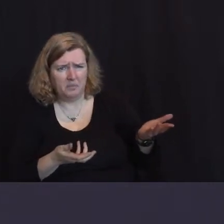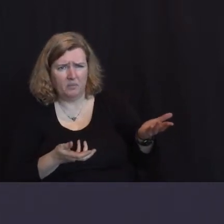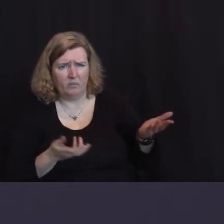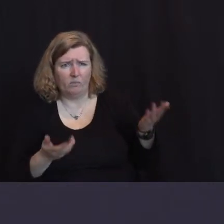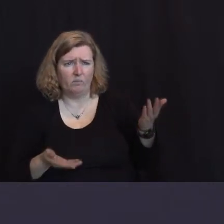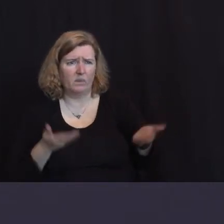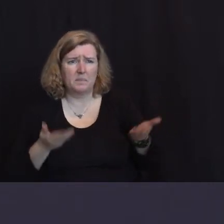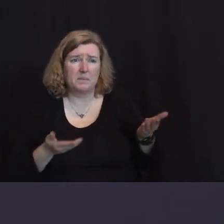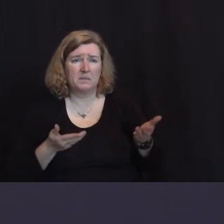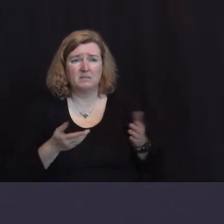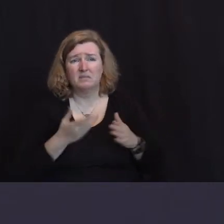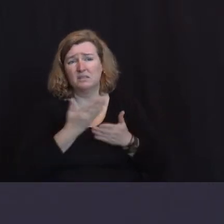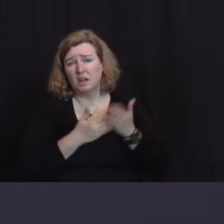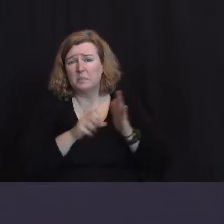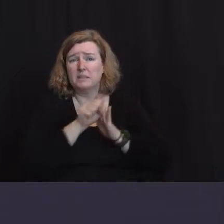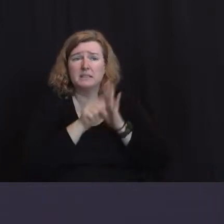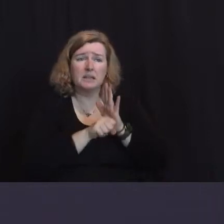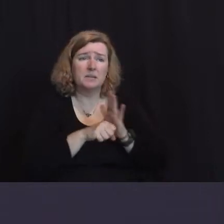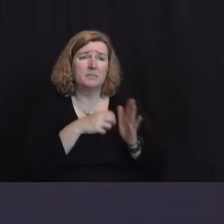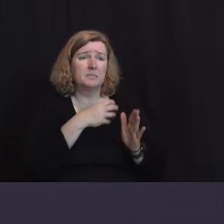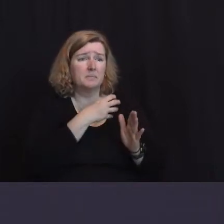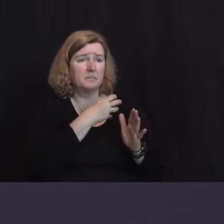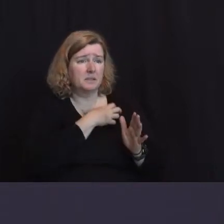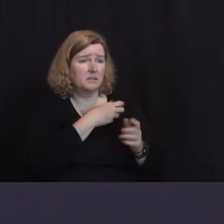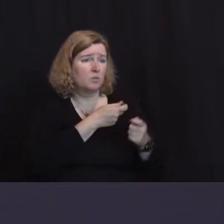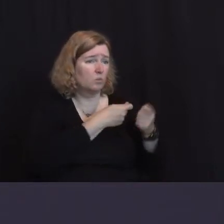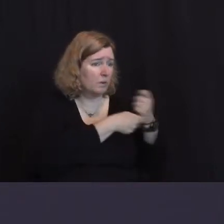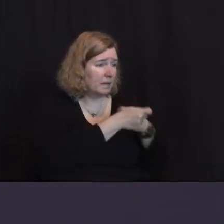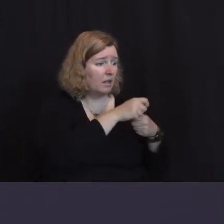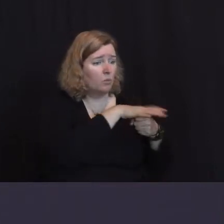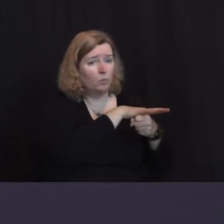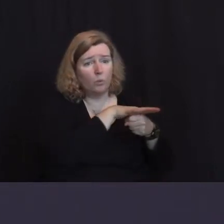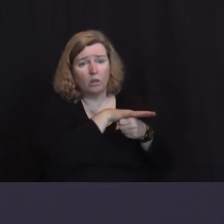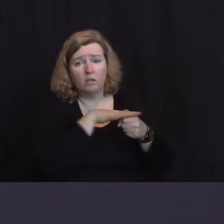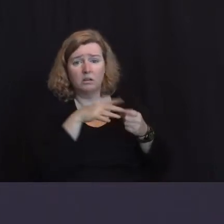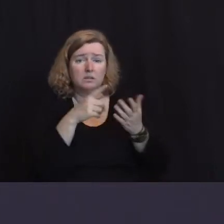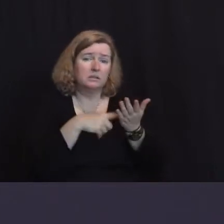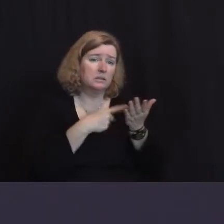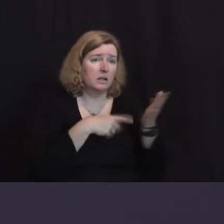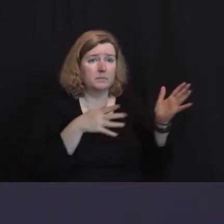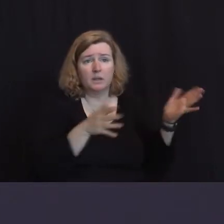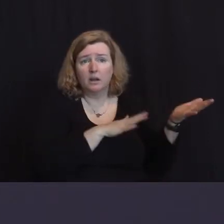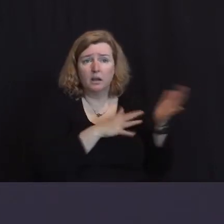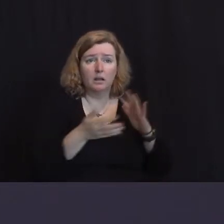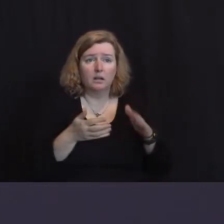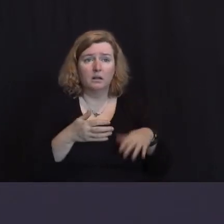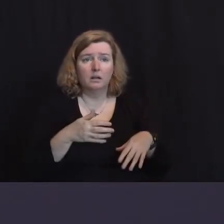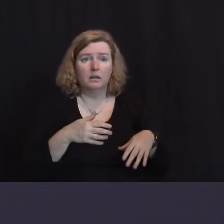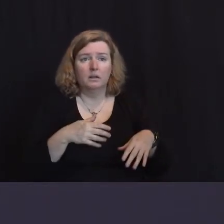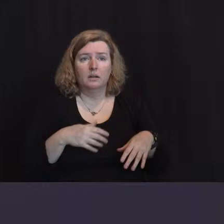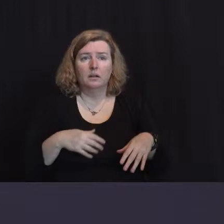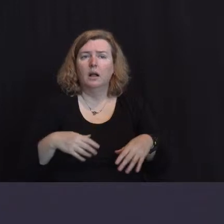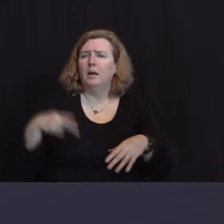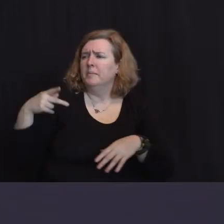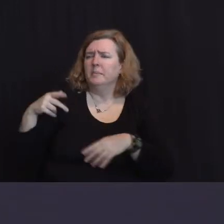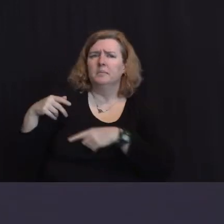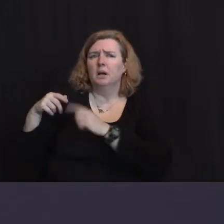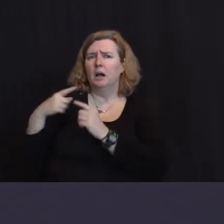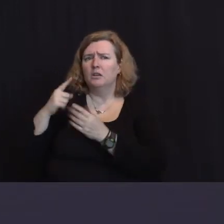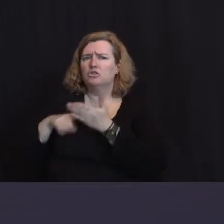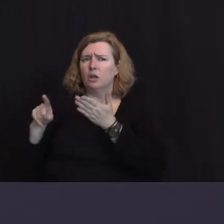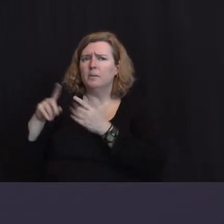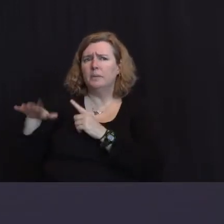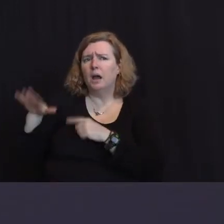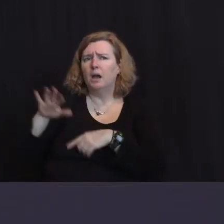policing. And then Tina, any more color on the tests? Pat. I'll just, and I could go back and check that, Alex. There's been about 4,000